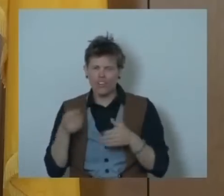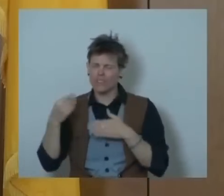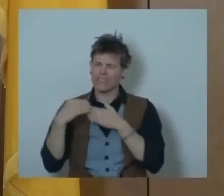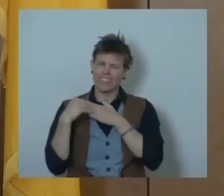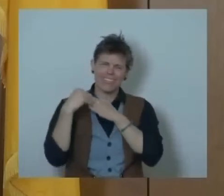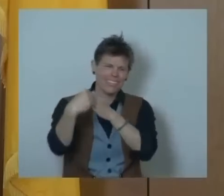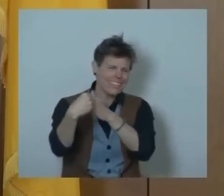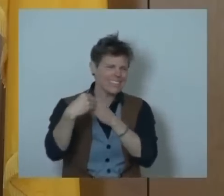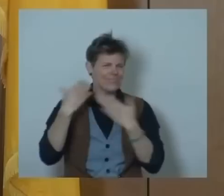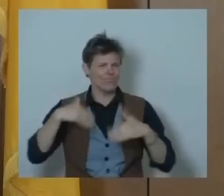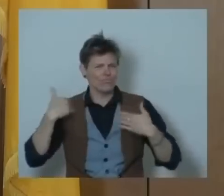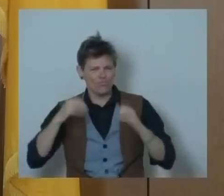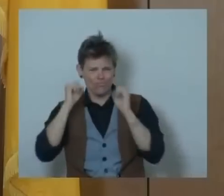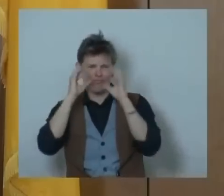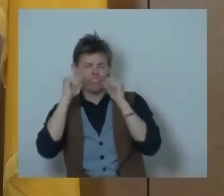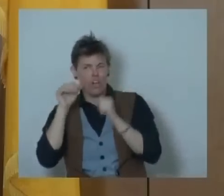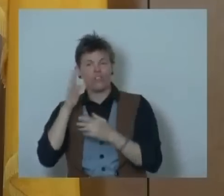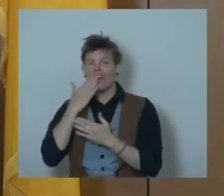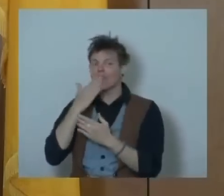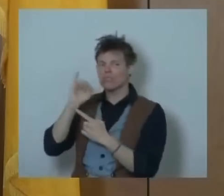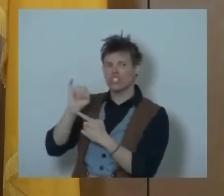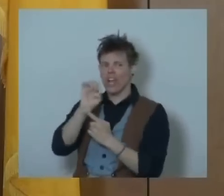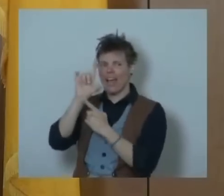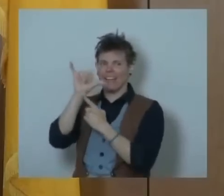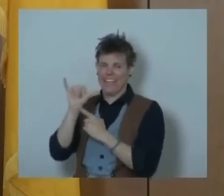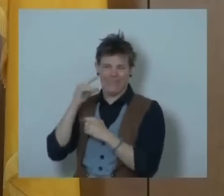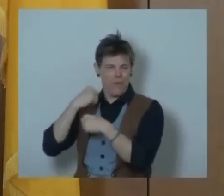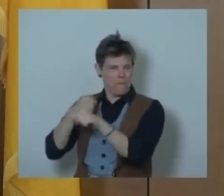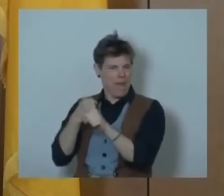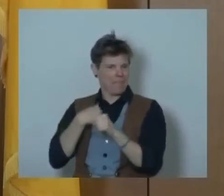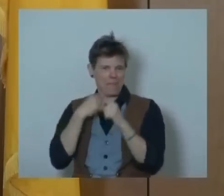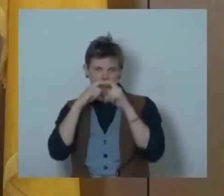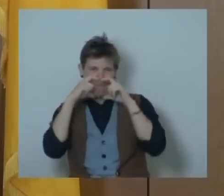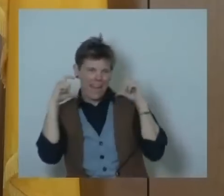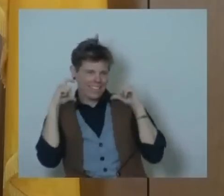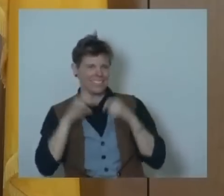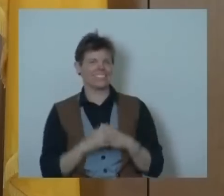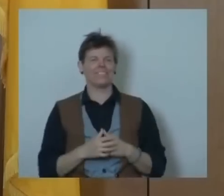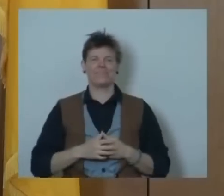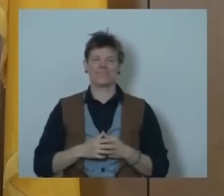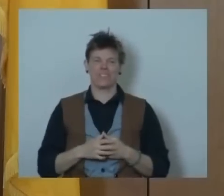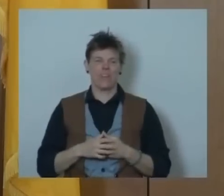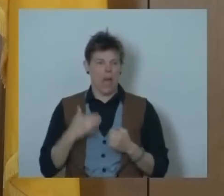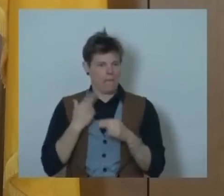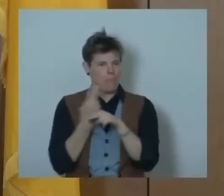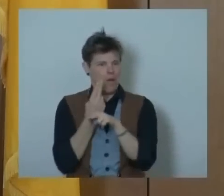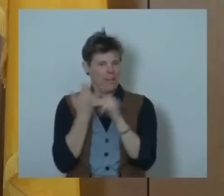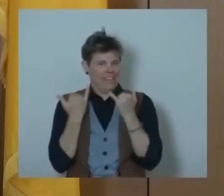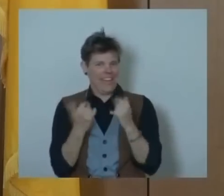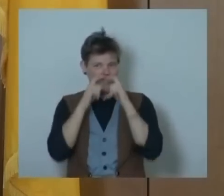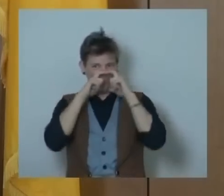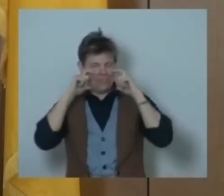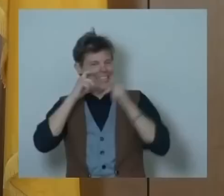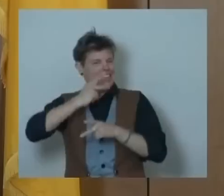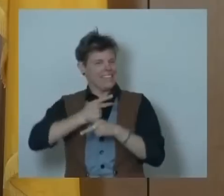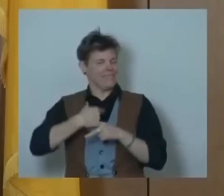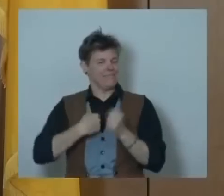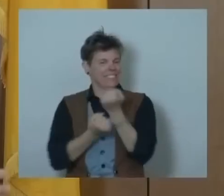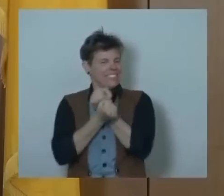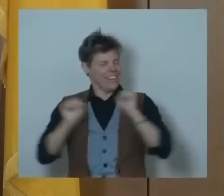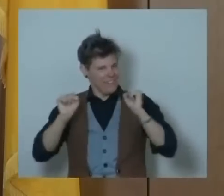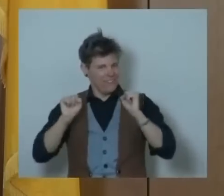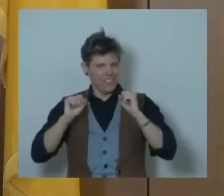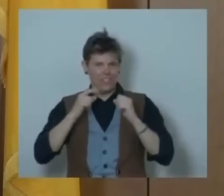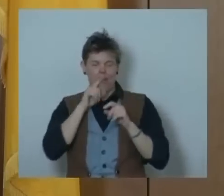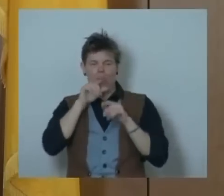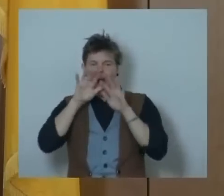It means a lot to me, and I wear it and it keeps me safe, and I appreciate that, and it makes sure that I am